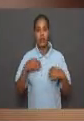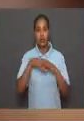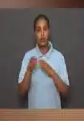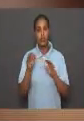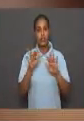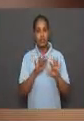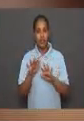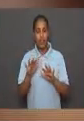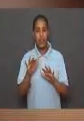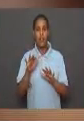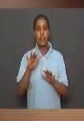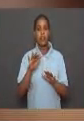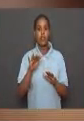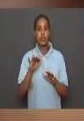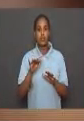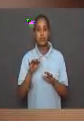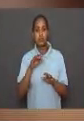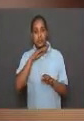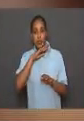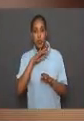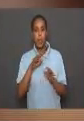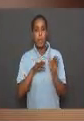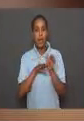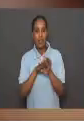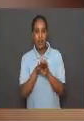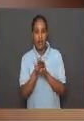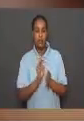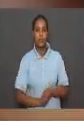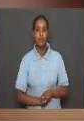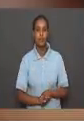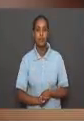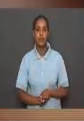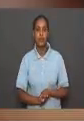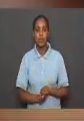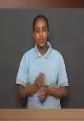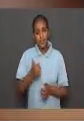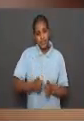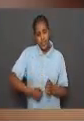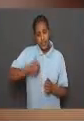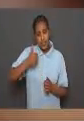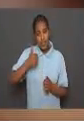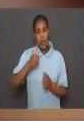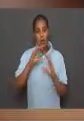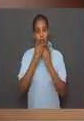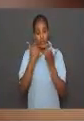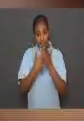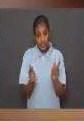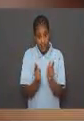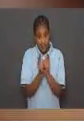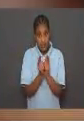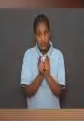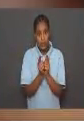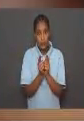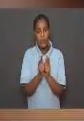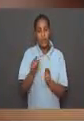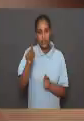insects, fungi, and even bacteria. The key part of this interaction is